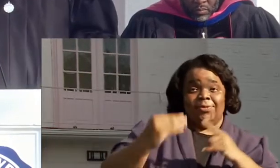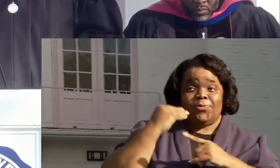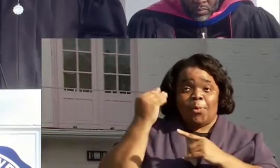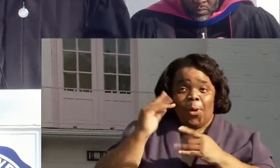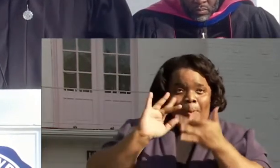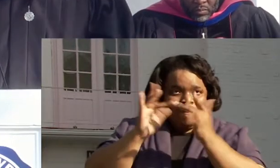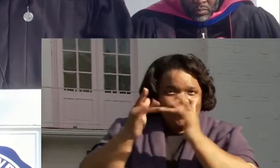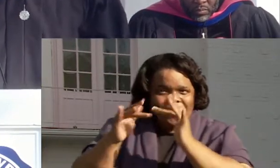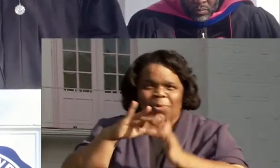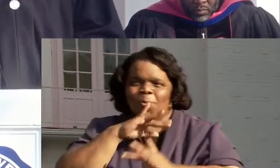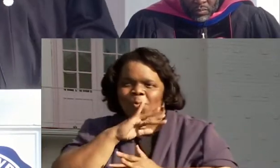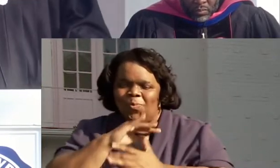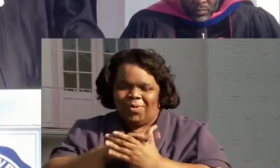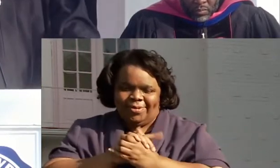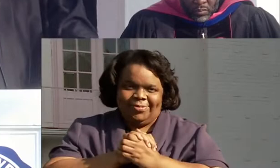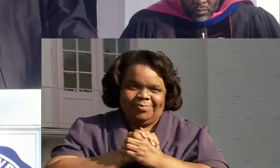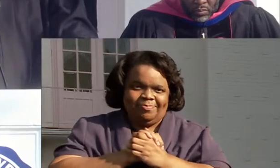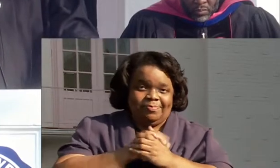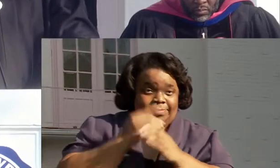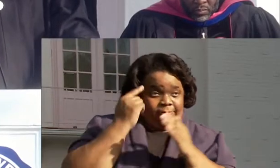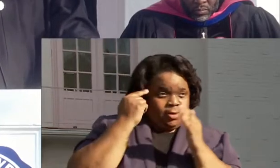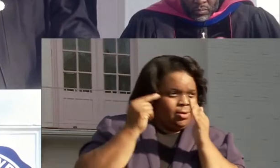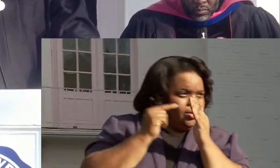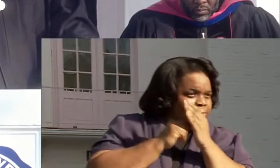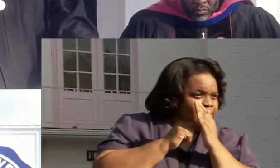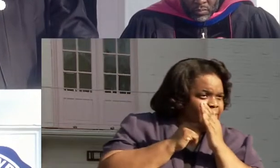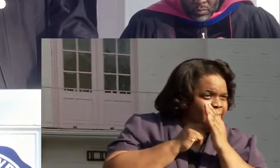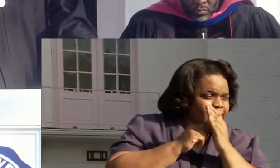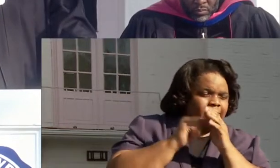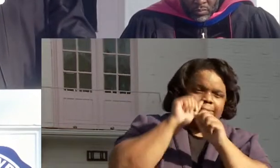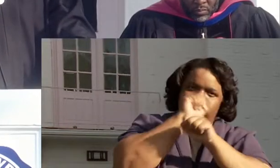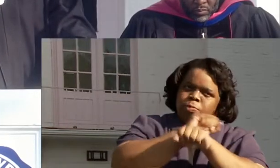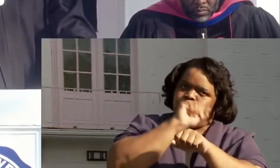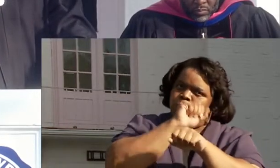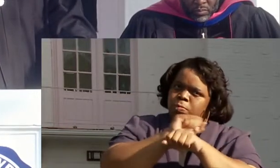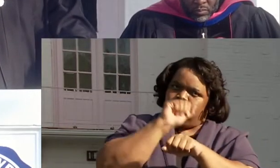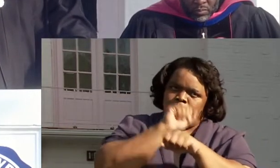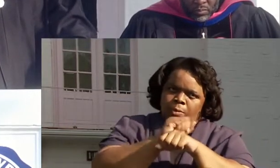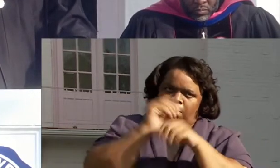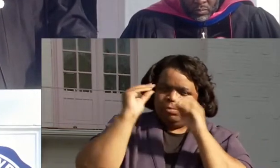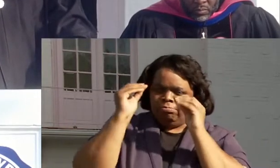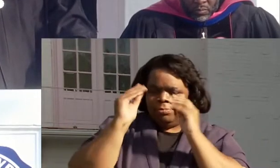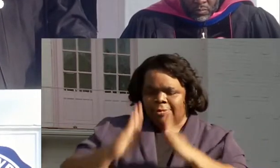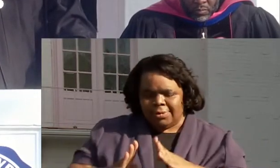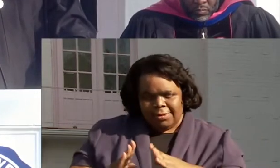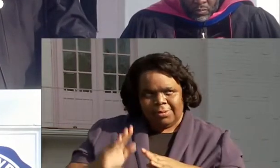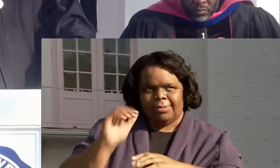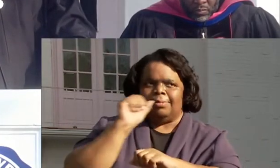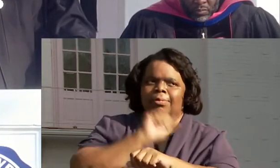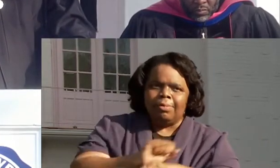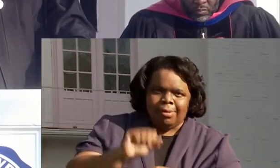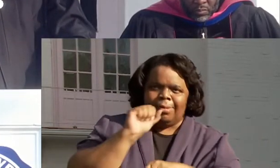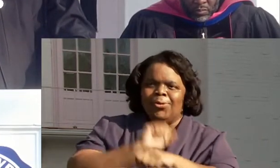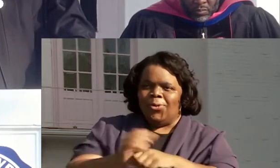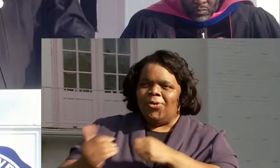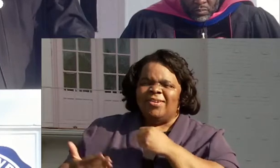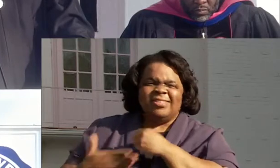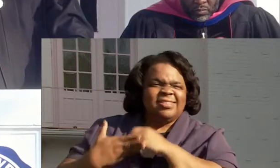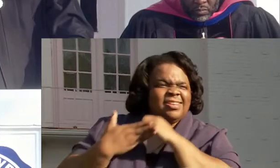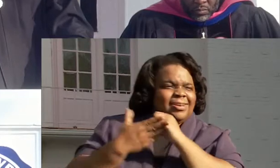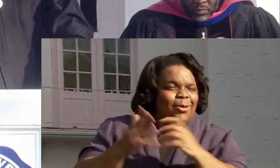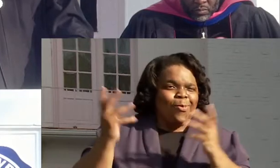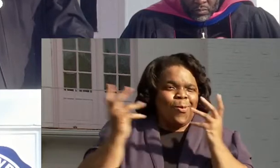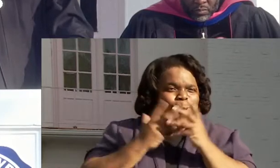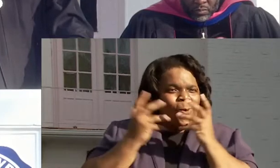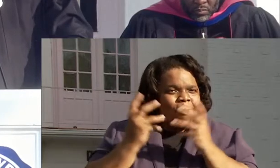stream. I also recognize the faculty and staff who've worked tirelessly to help the mighty class